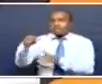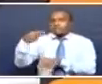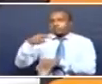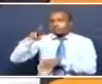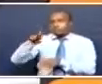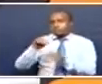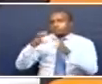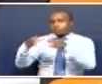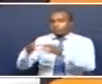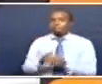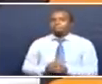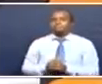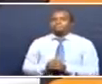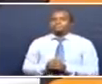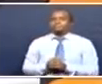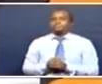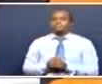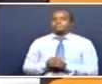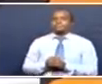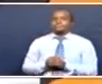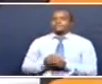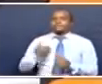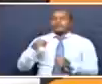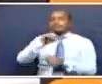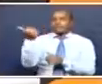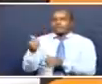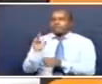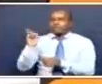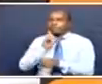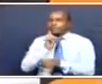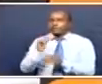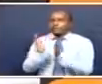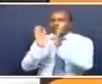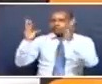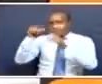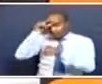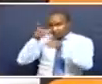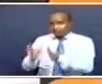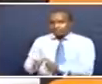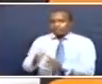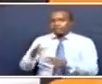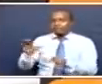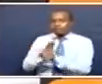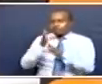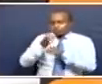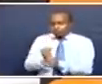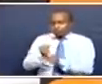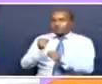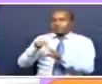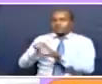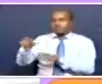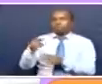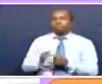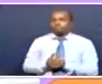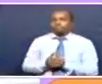of you talked about that, of course. We have Nancy in Nairobi says, congratulations, governor, full of confidence in you. Tharaka Nithi is finally in good hands. And